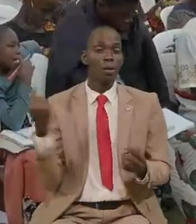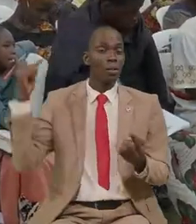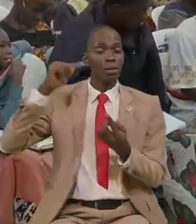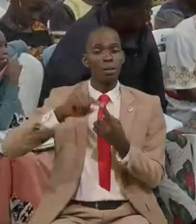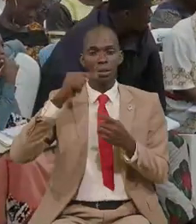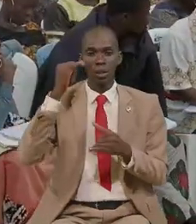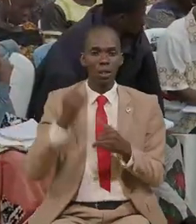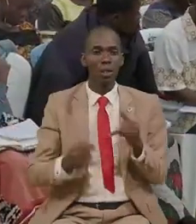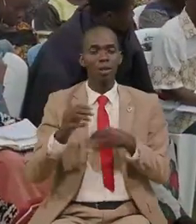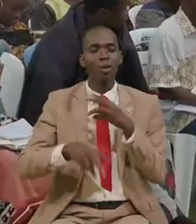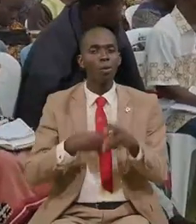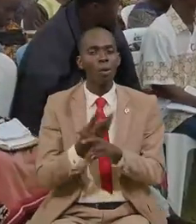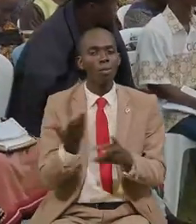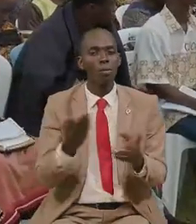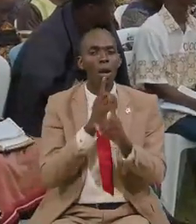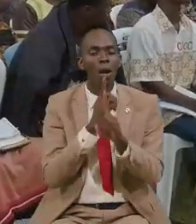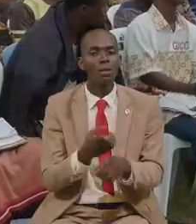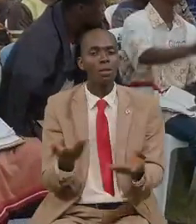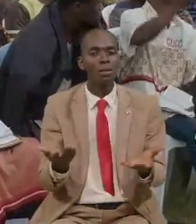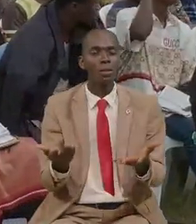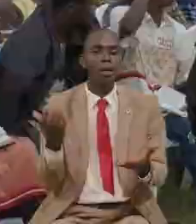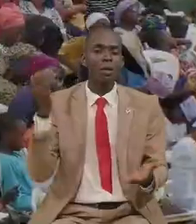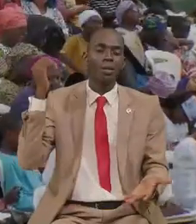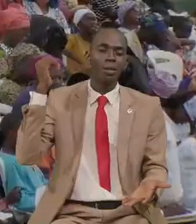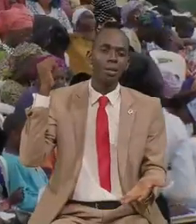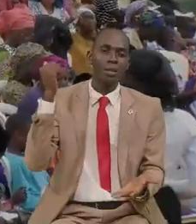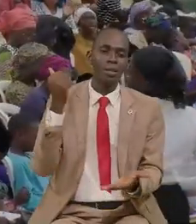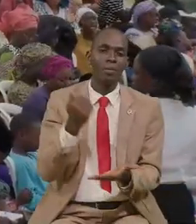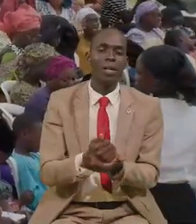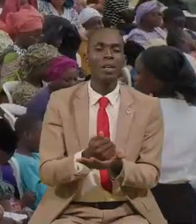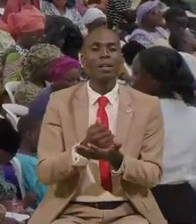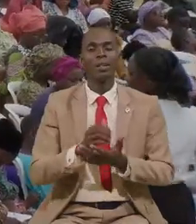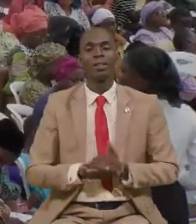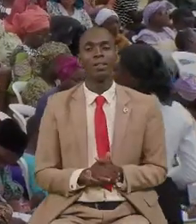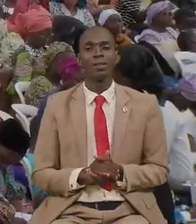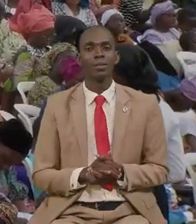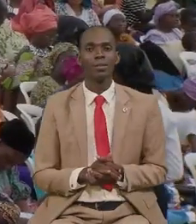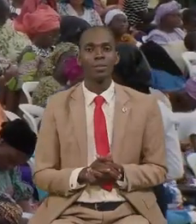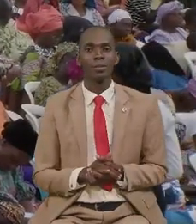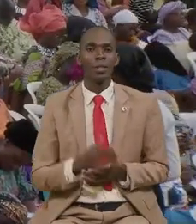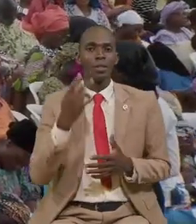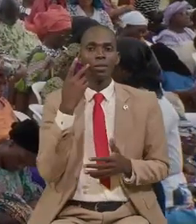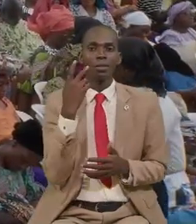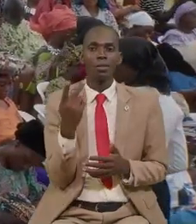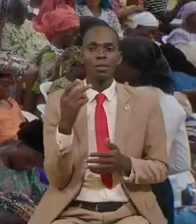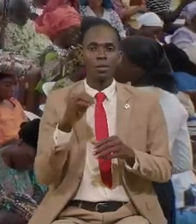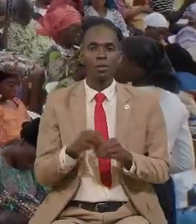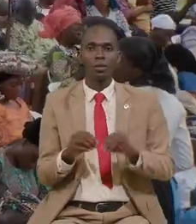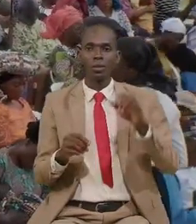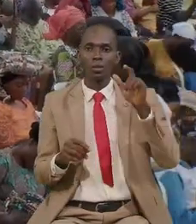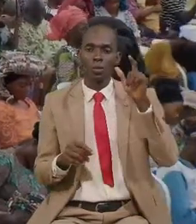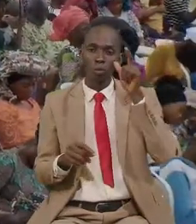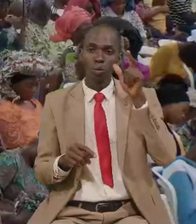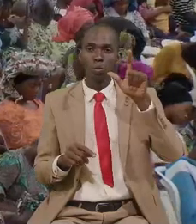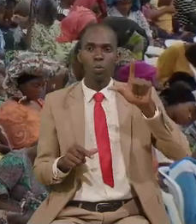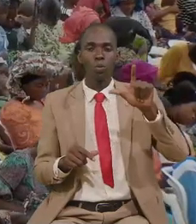end of the world. And the people of God said, amen. We're looking at Luke chapter 4.